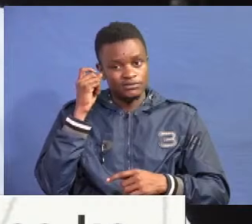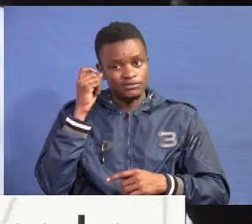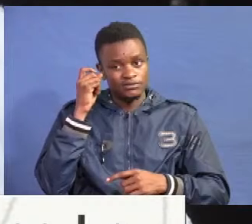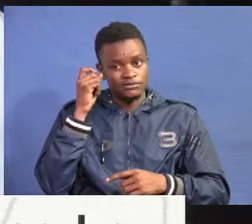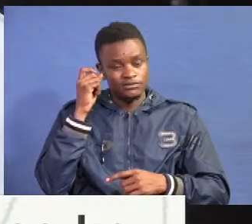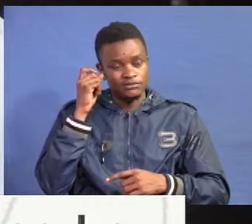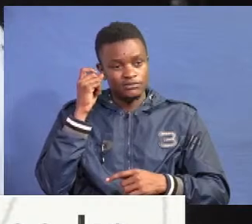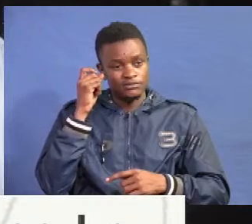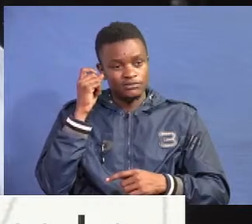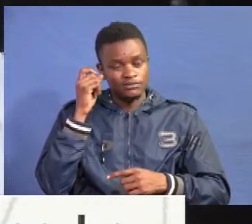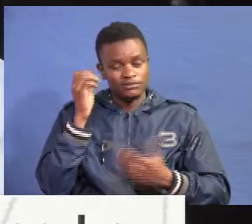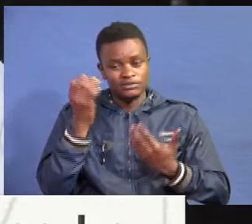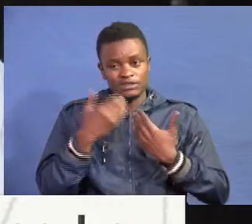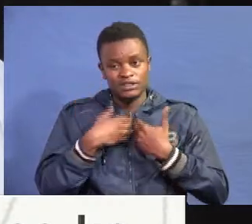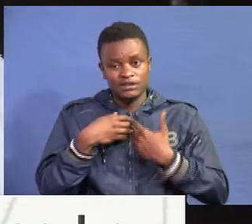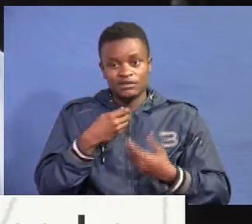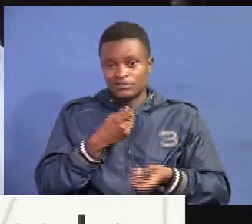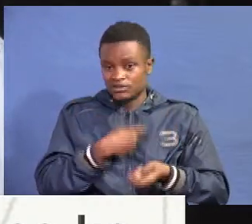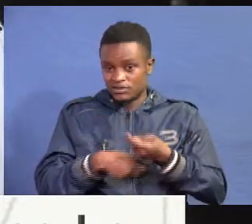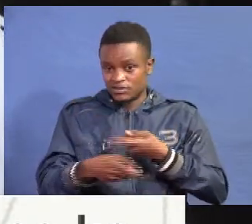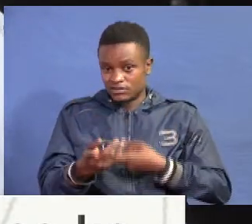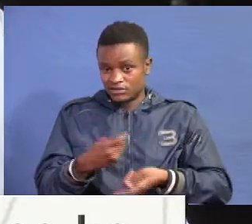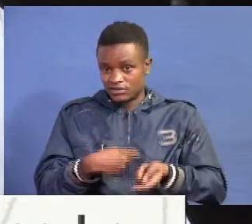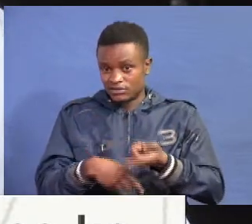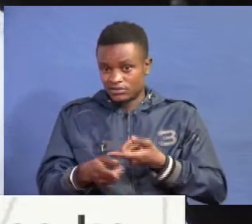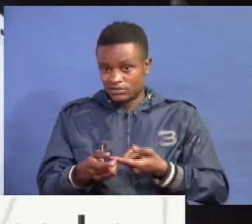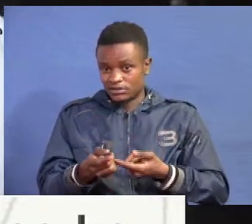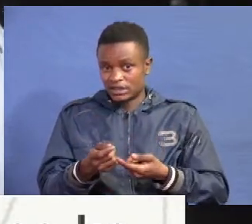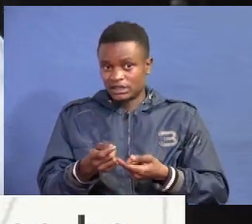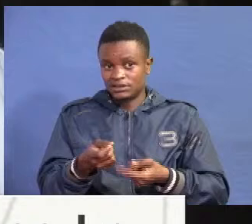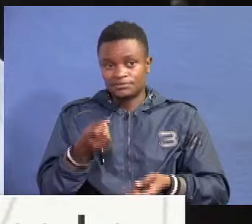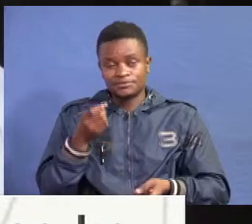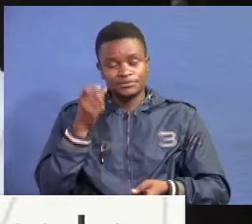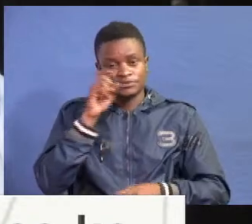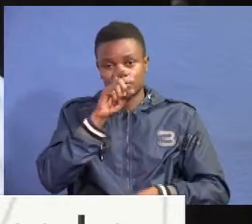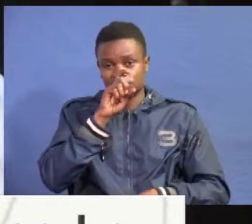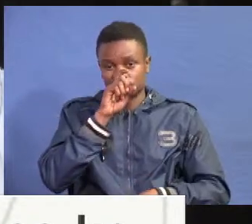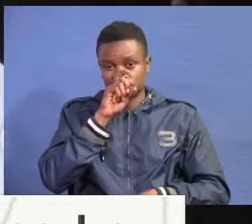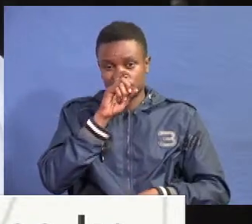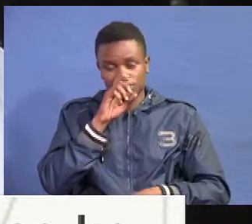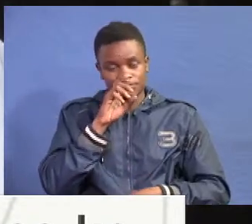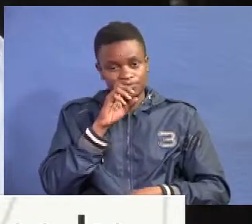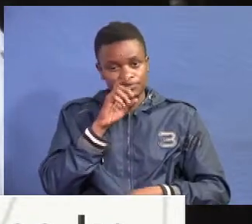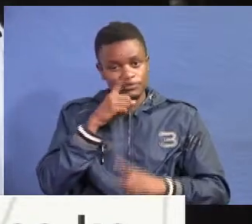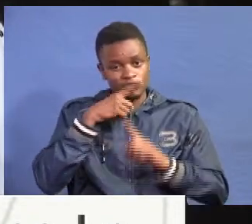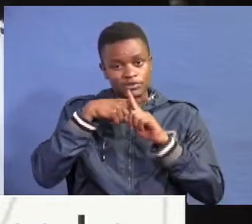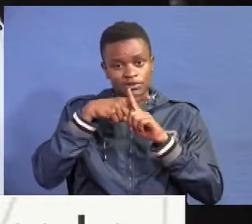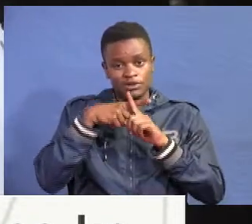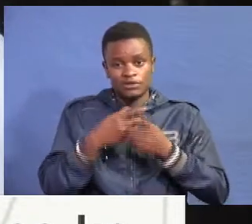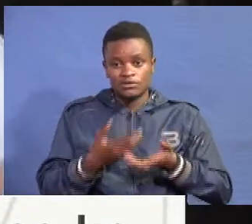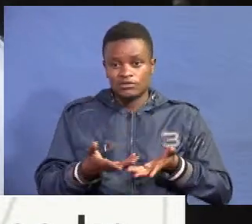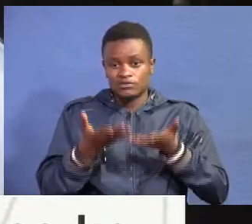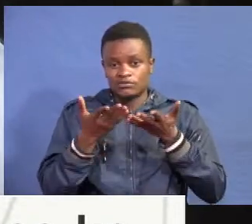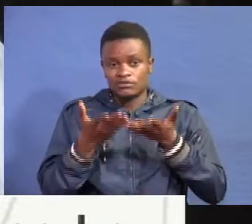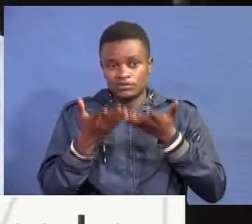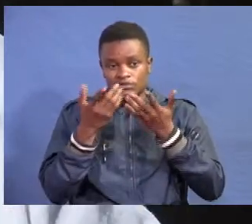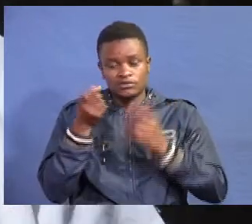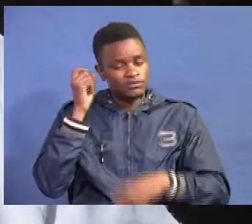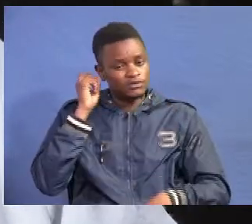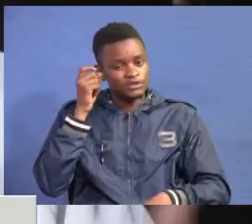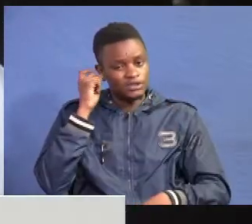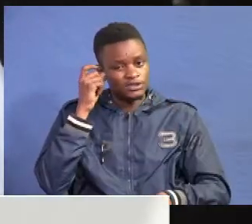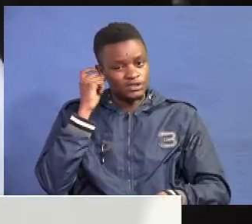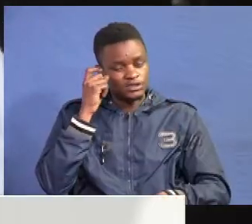so that I can sell chicken. So by doing so, I will have added value to my egg by